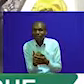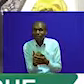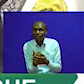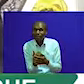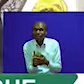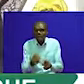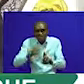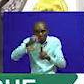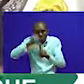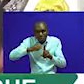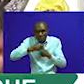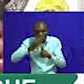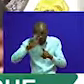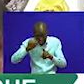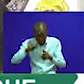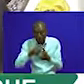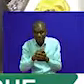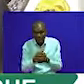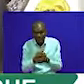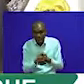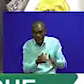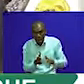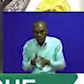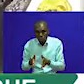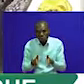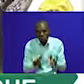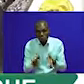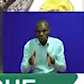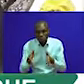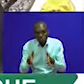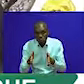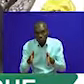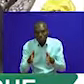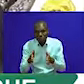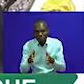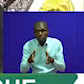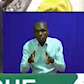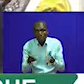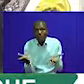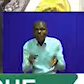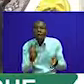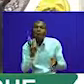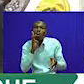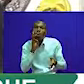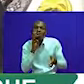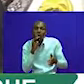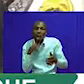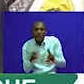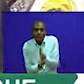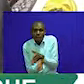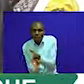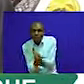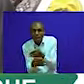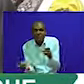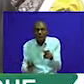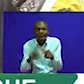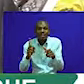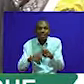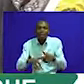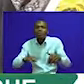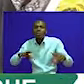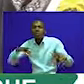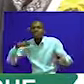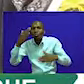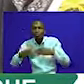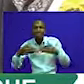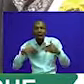emphasis on the road network, the drainage issues, so that we don't find ourselves in a situation